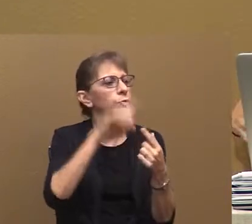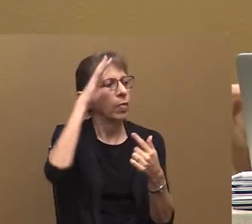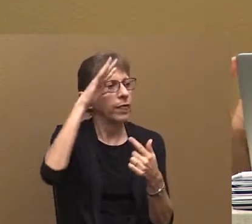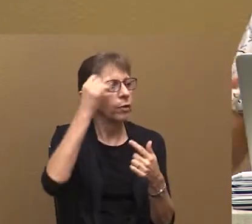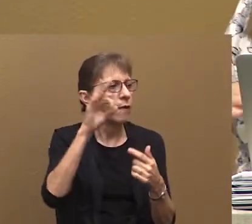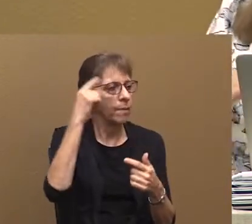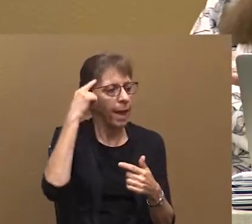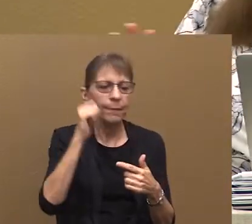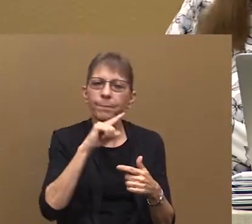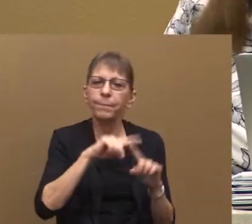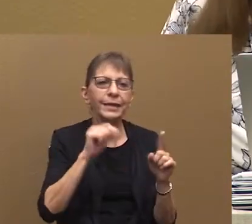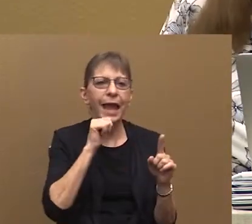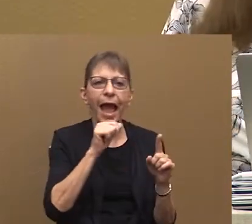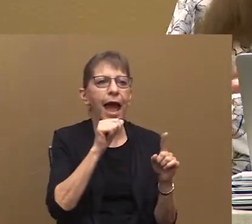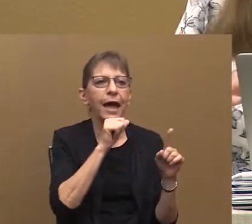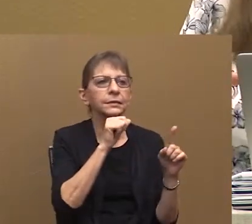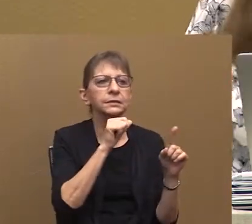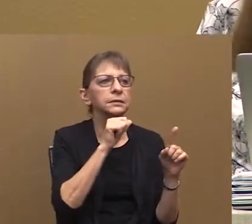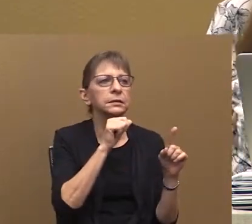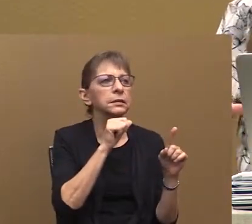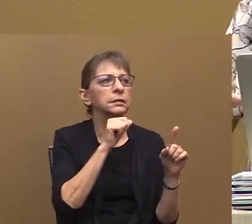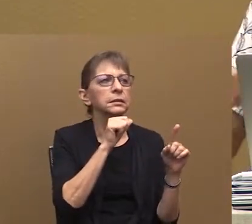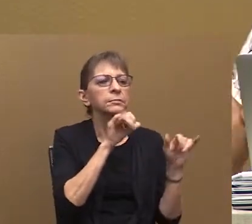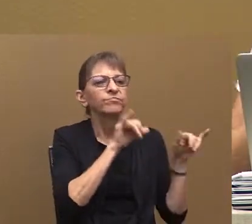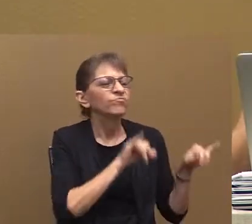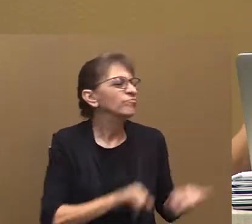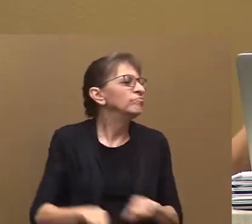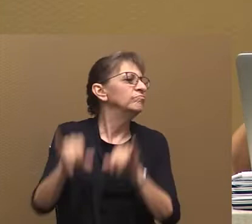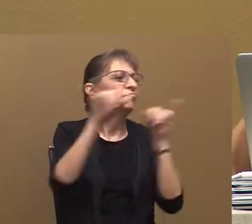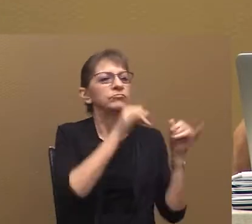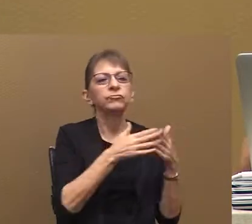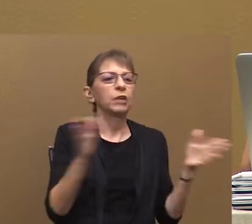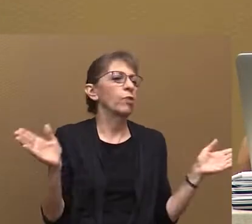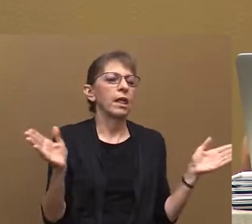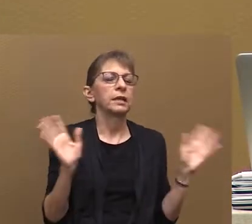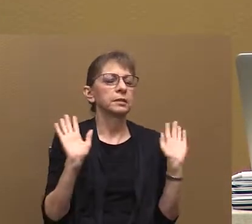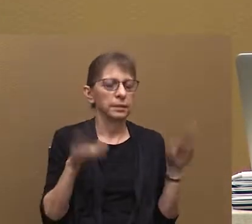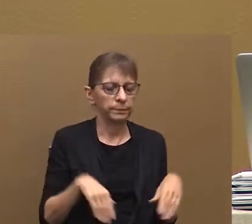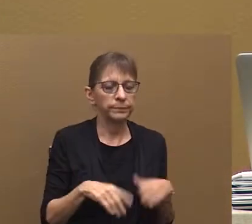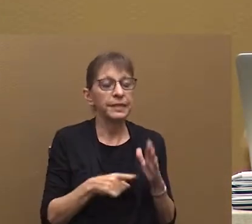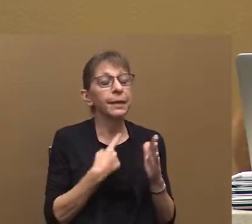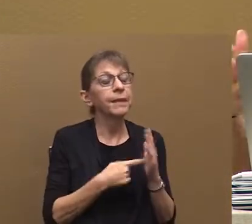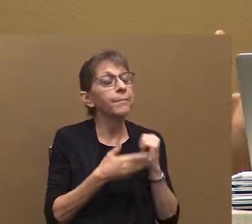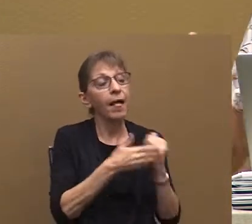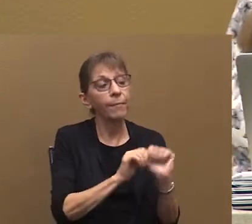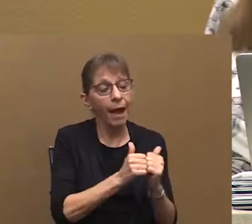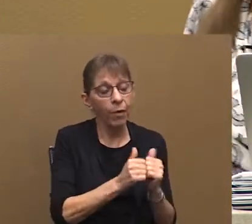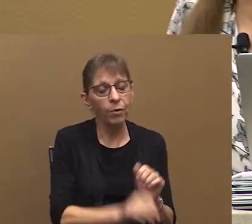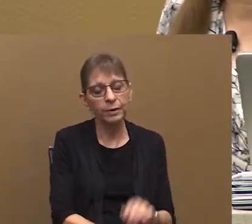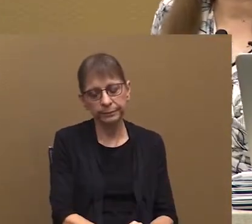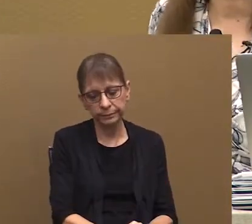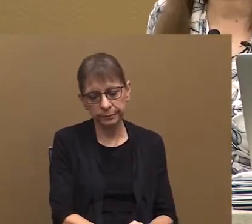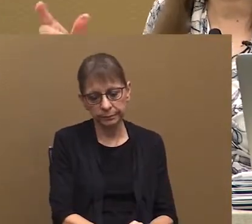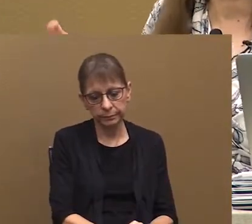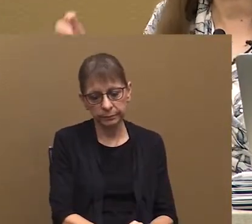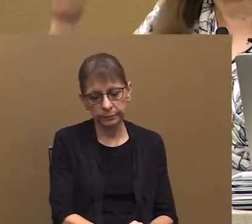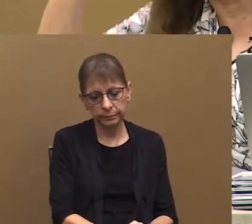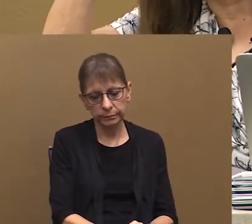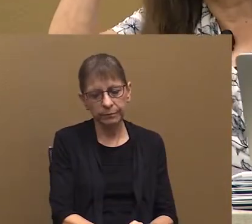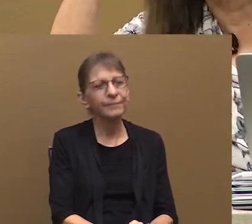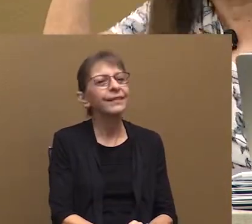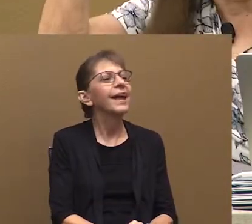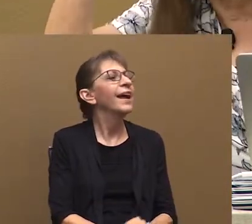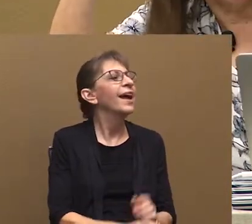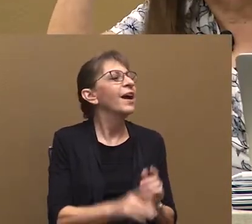but it wasn't uniformly generalized. And sometimes what they do to help, they look at providing